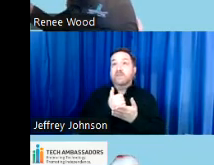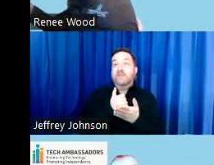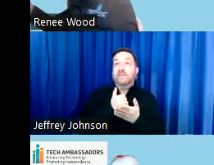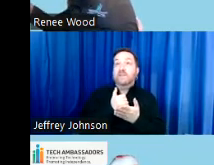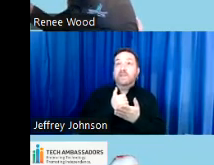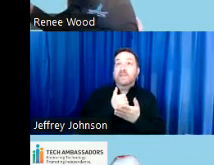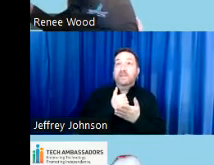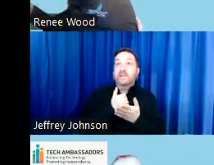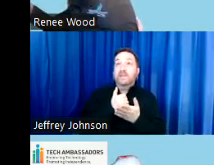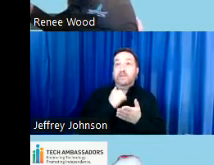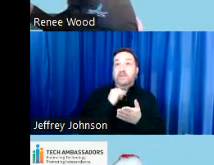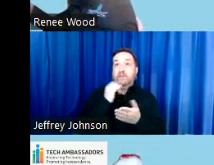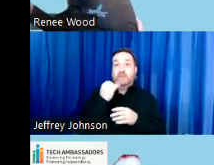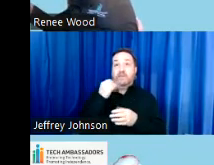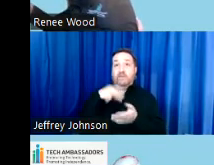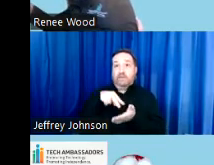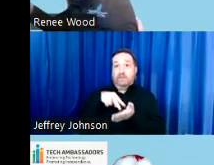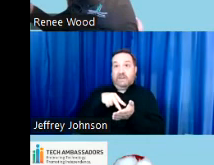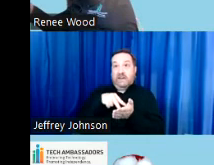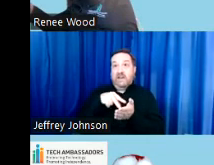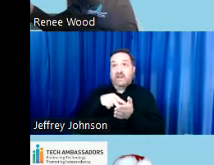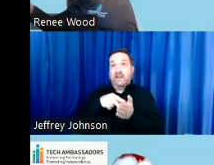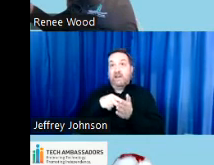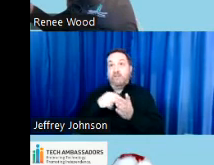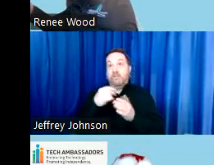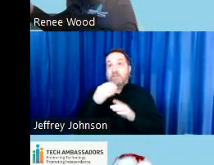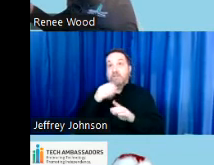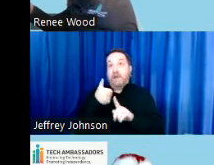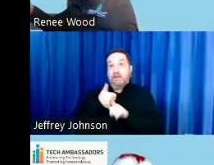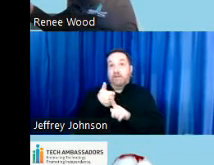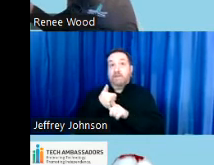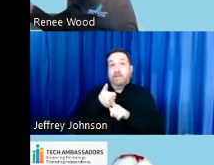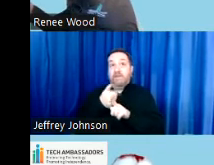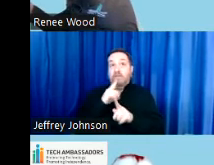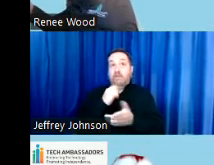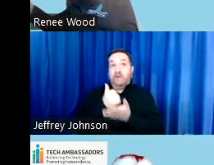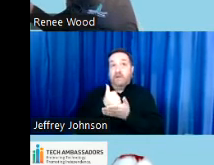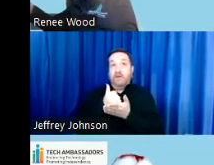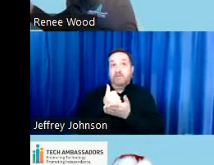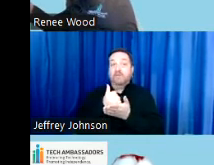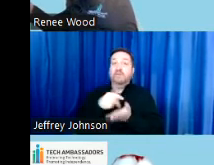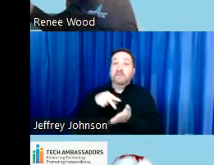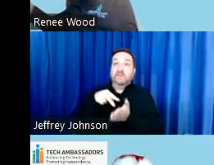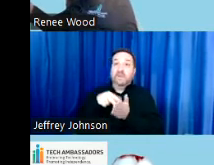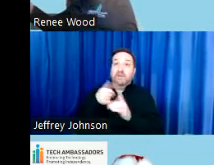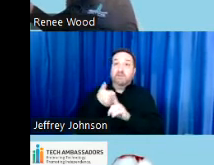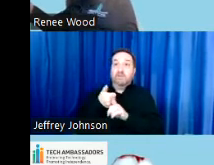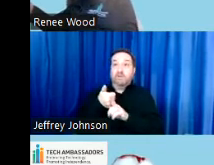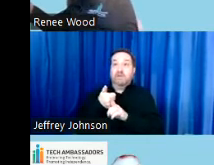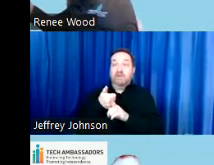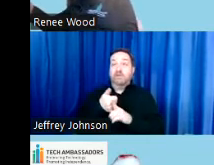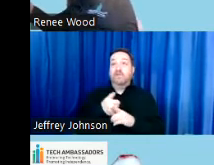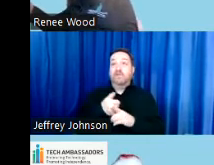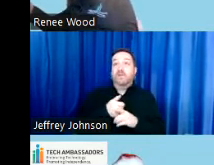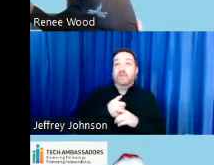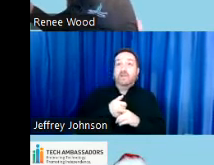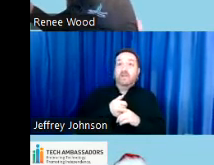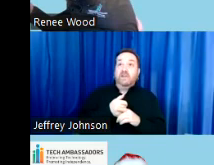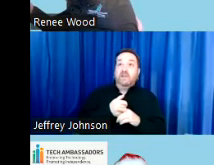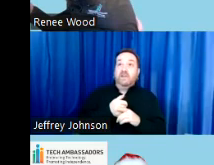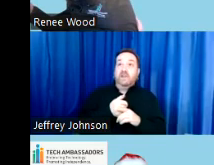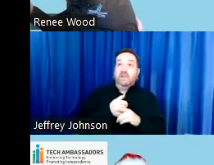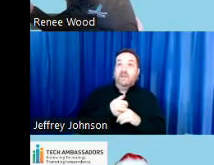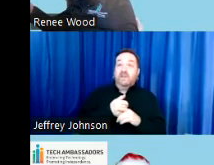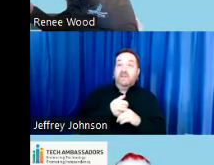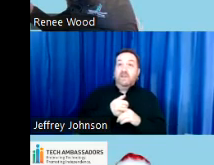to stand up by yourself and not slip. I also